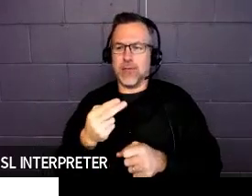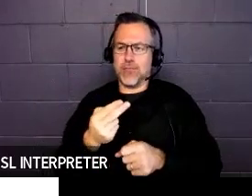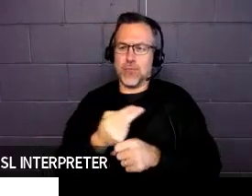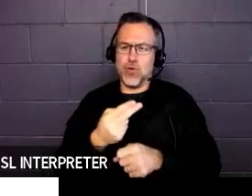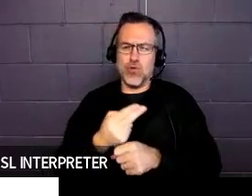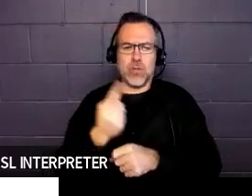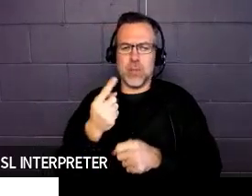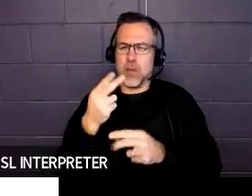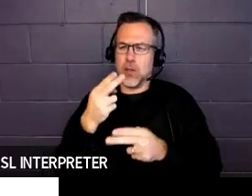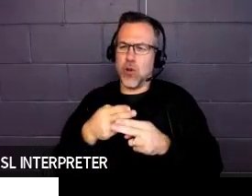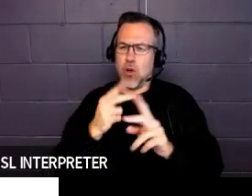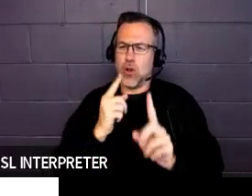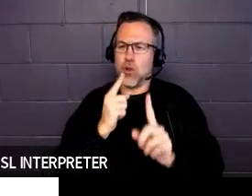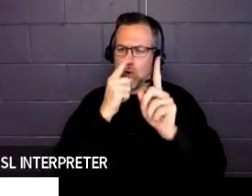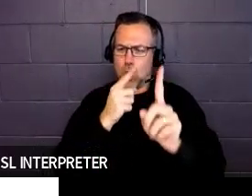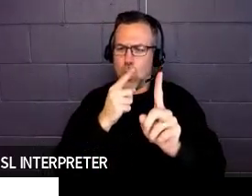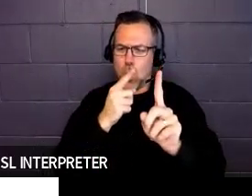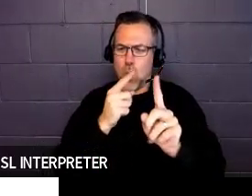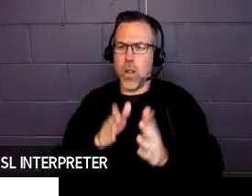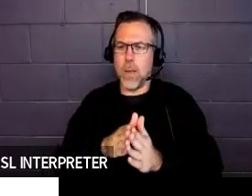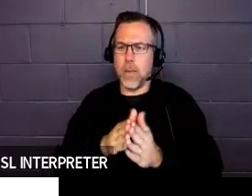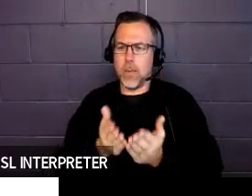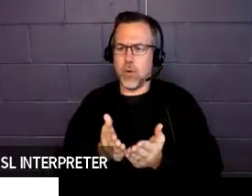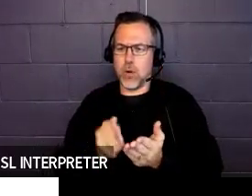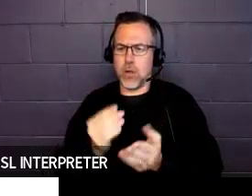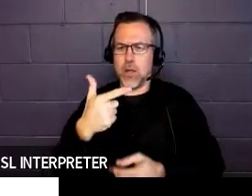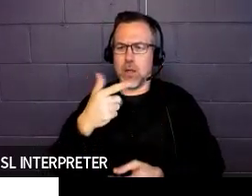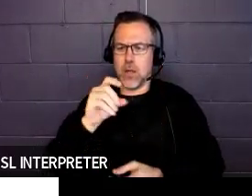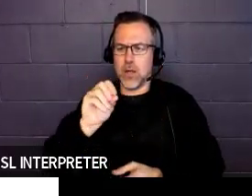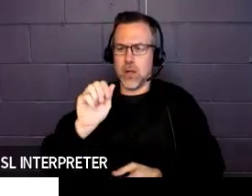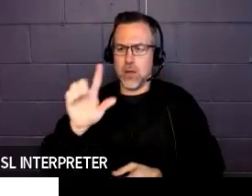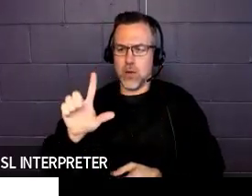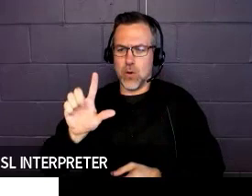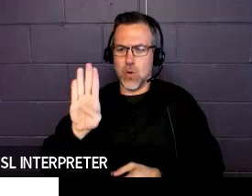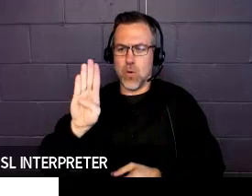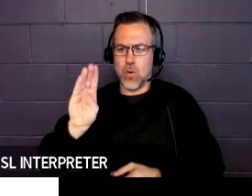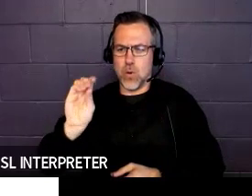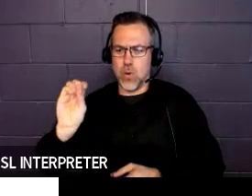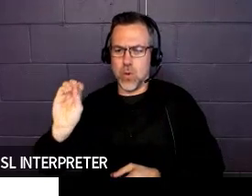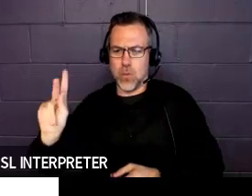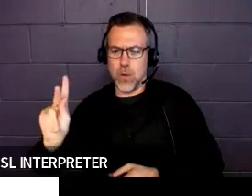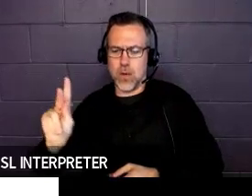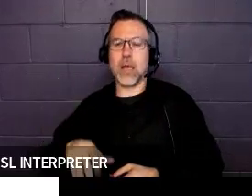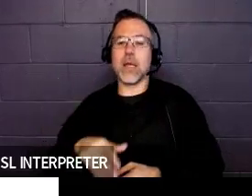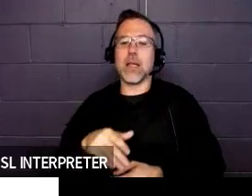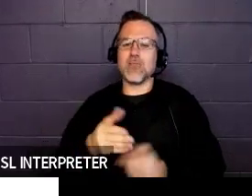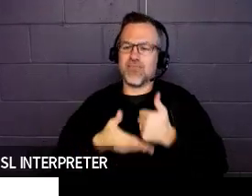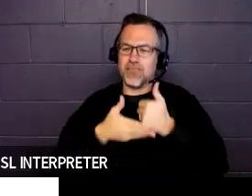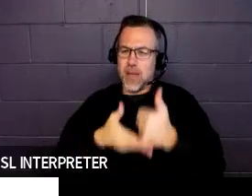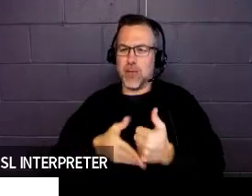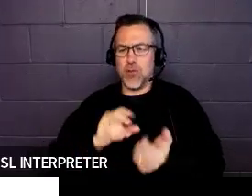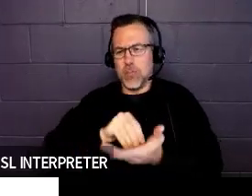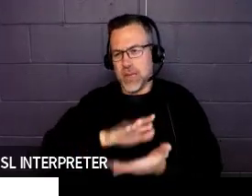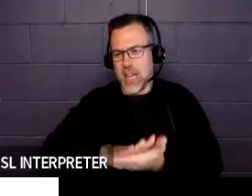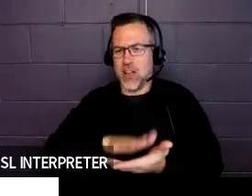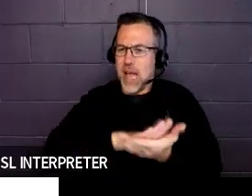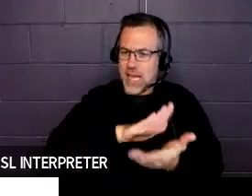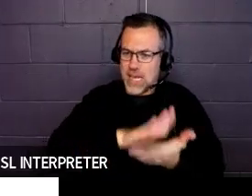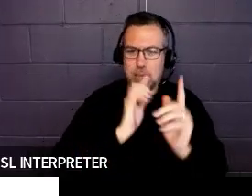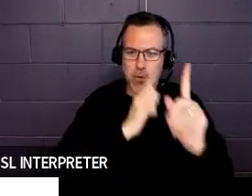Book, which helped you get some goal, academic goals and behavioral goals and things like that.